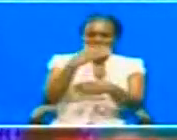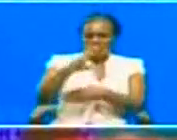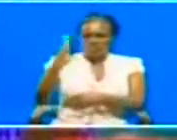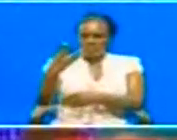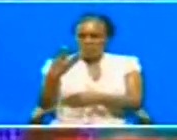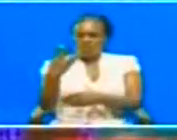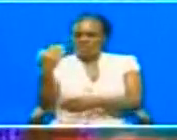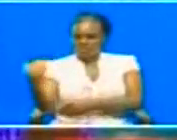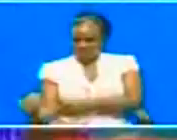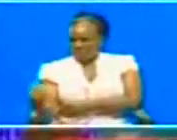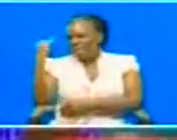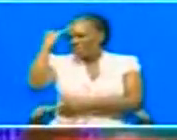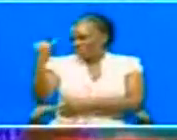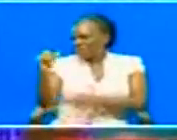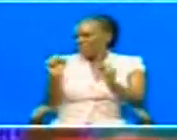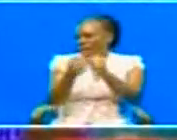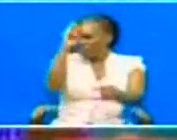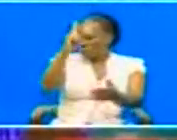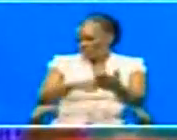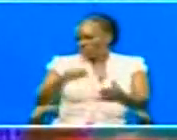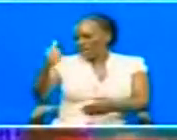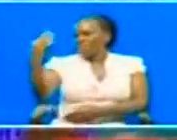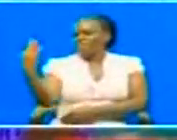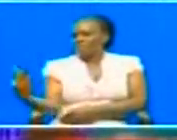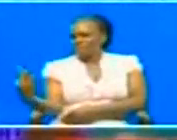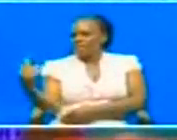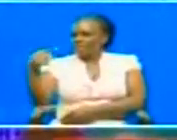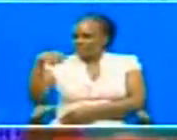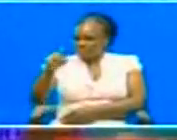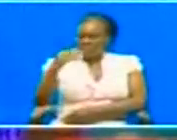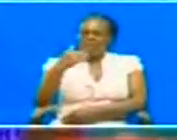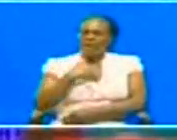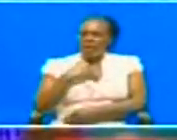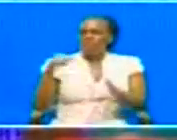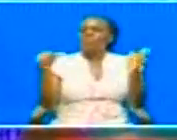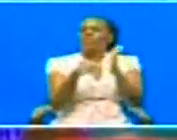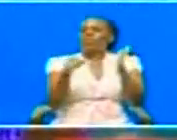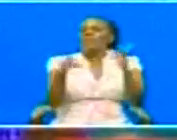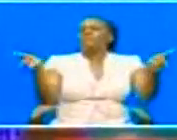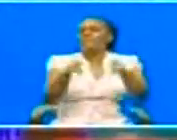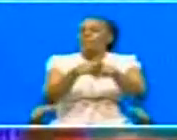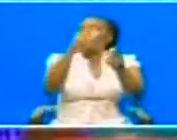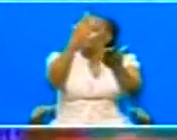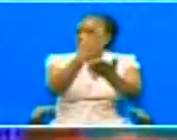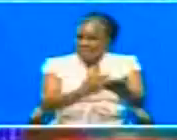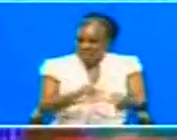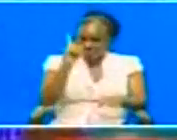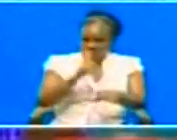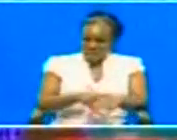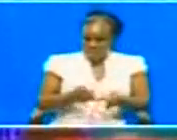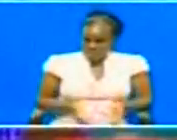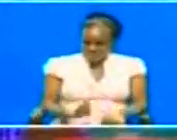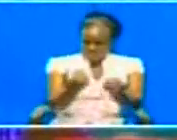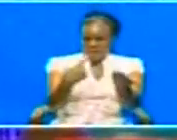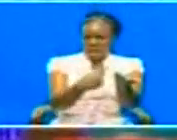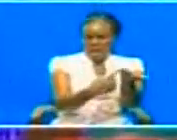child, imagine what happens to the other three then. They also become underprivileged or, some of them, as soon as a child is born